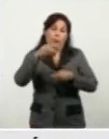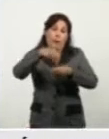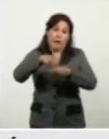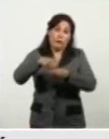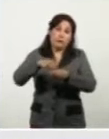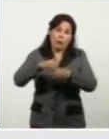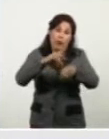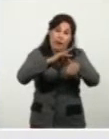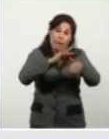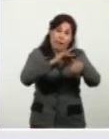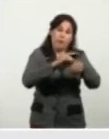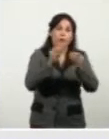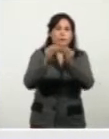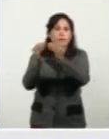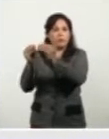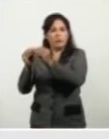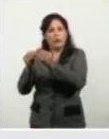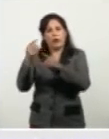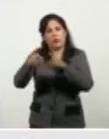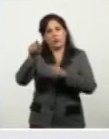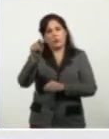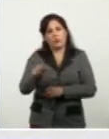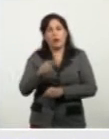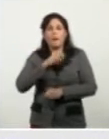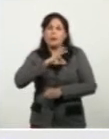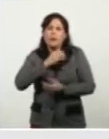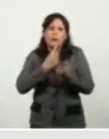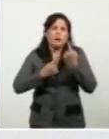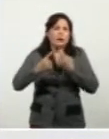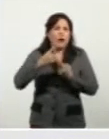events resulting from some